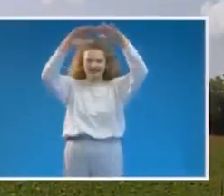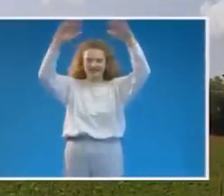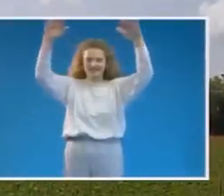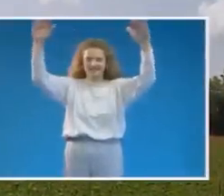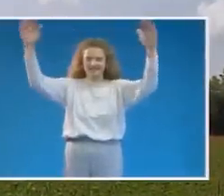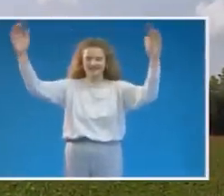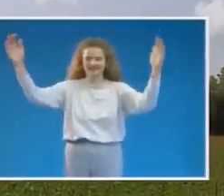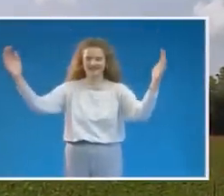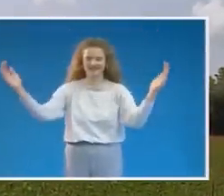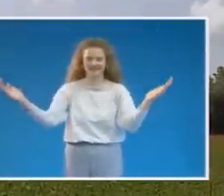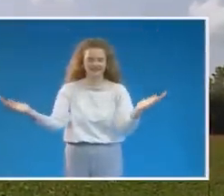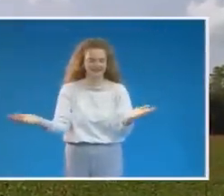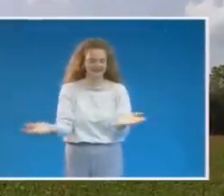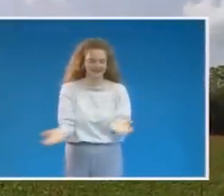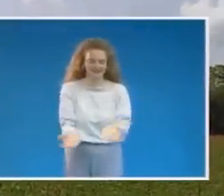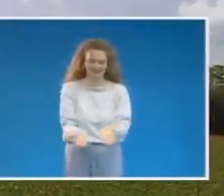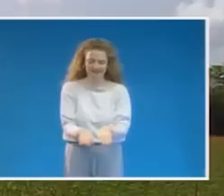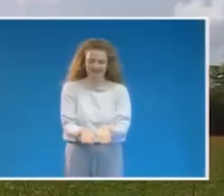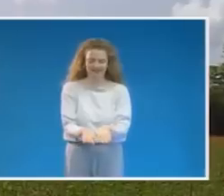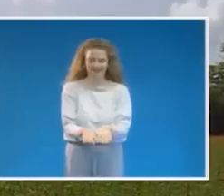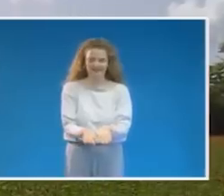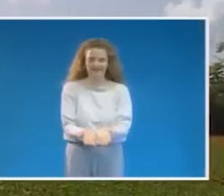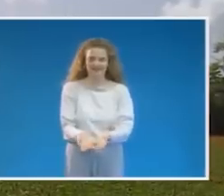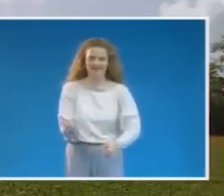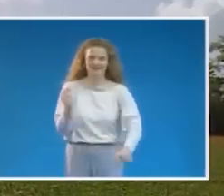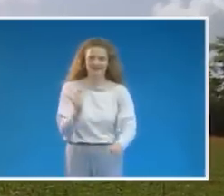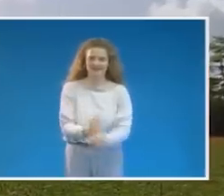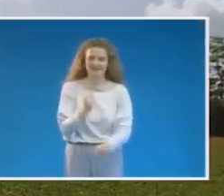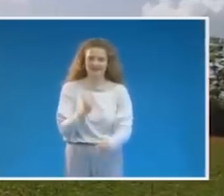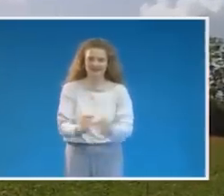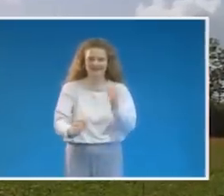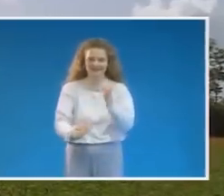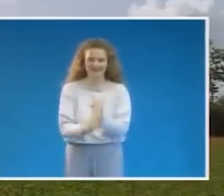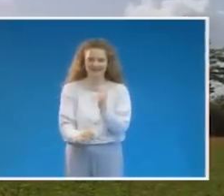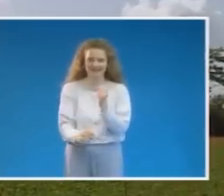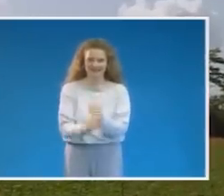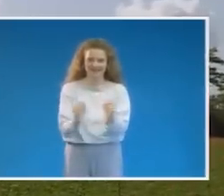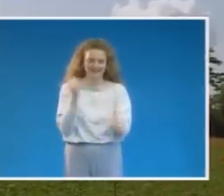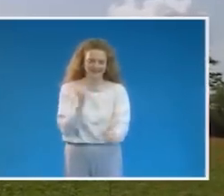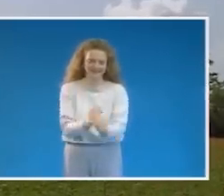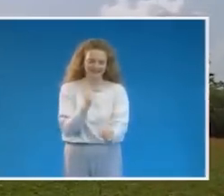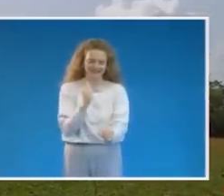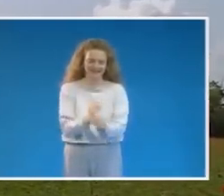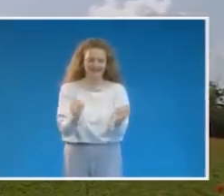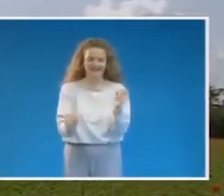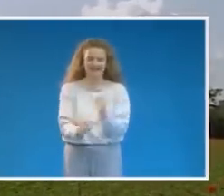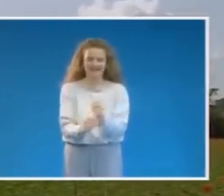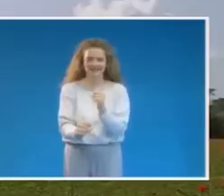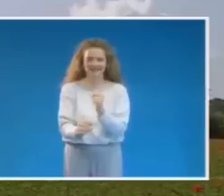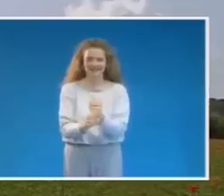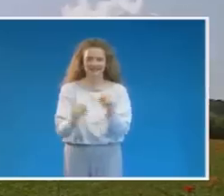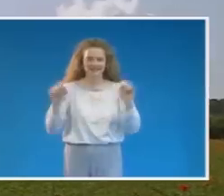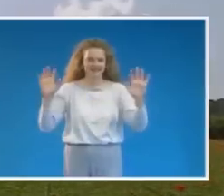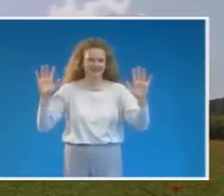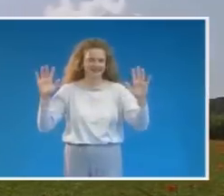Here's a ball for baby, big and fat and round. Here is baby's hammer, see how it can